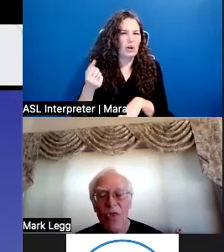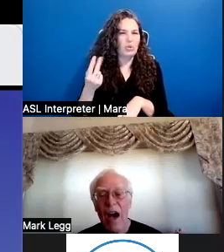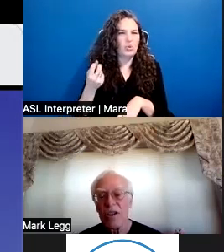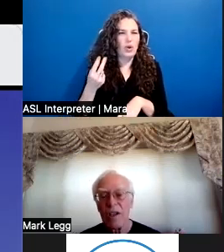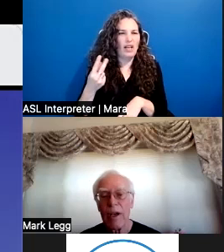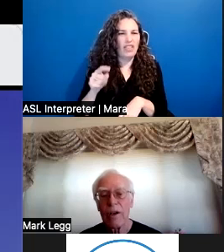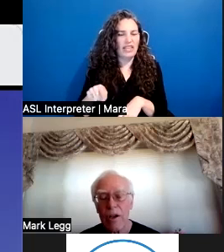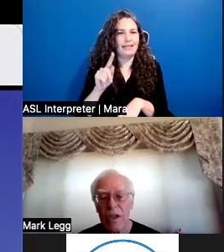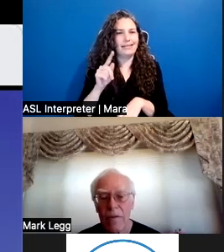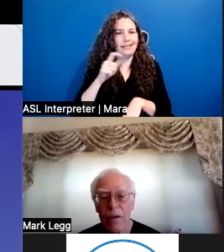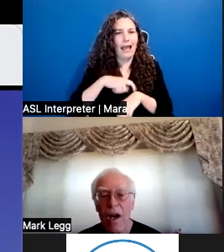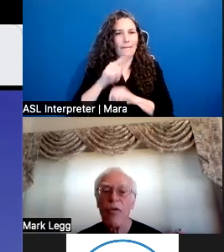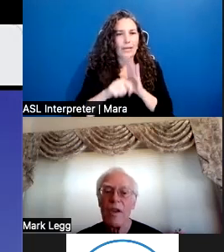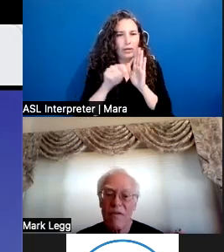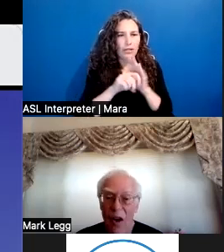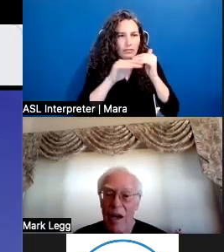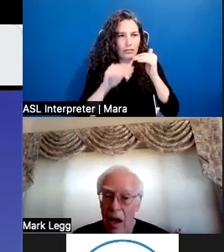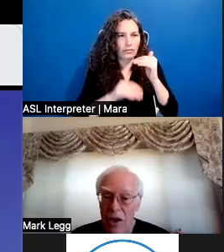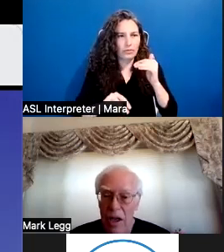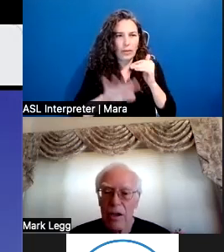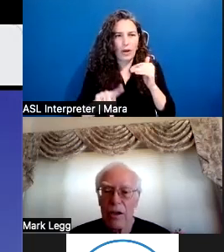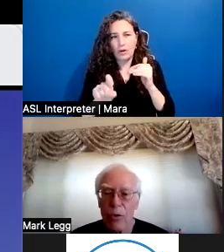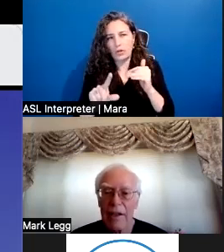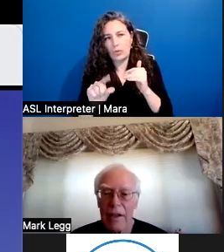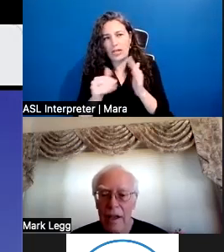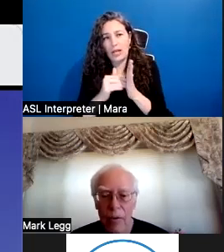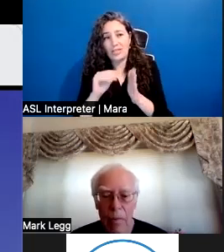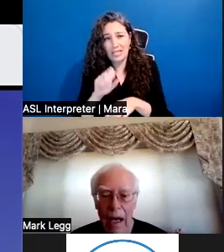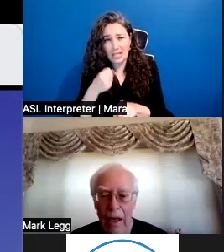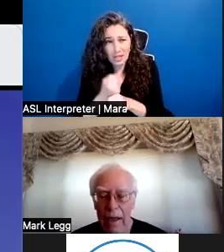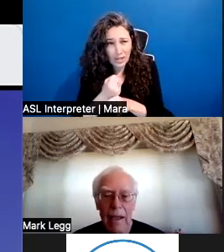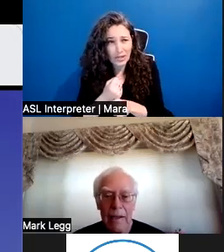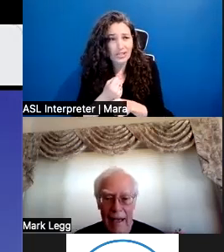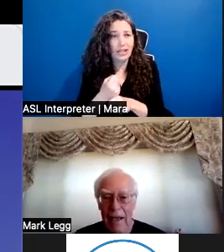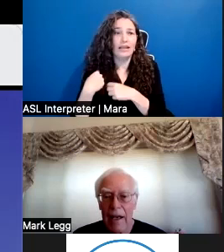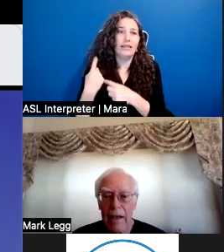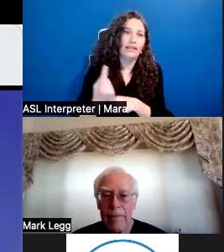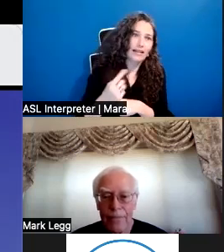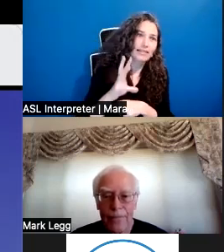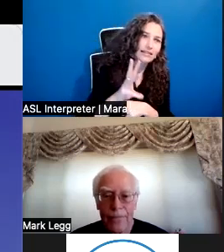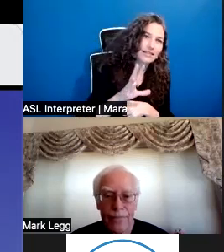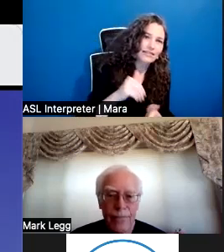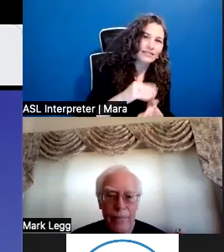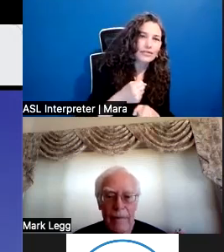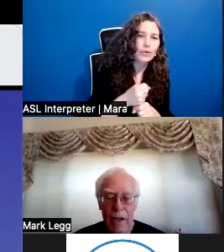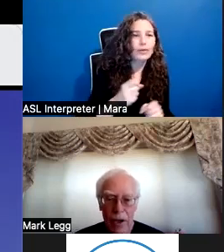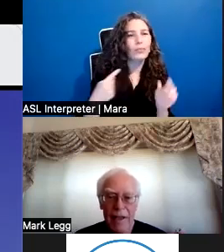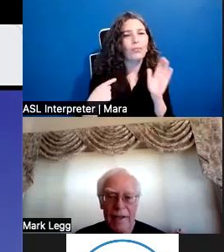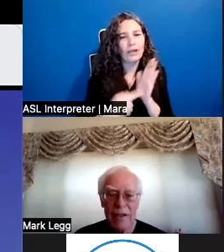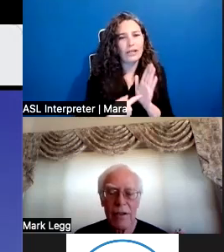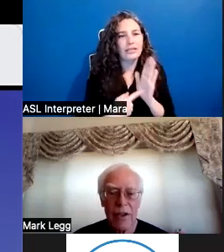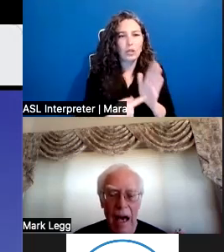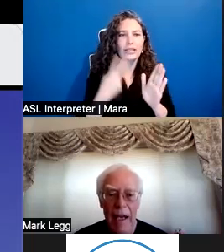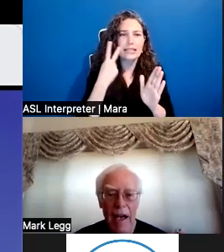a 10,000 year recurrence interval for these very large earthquakes that we're modeling. Next slide. So